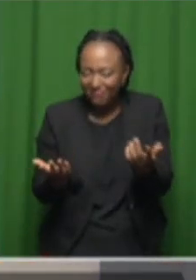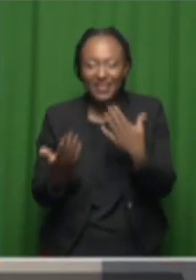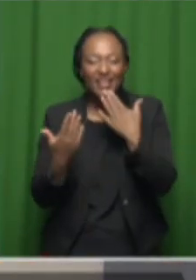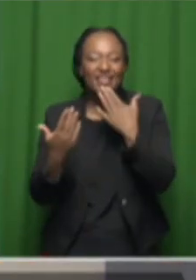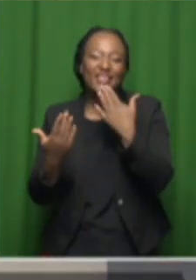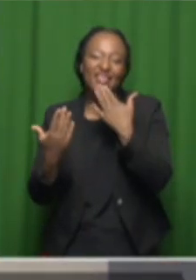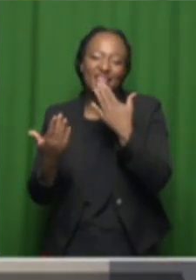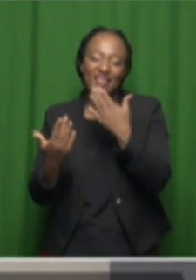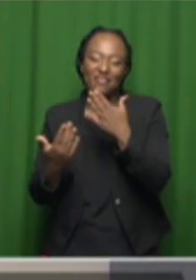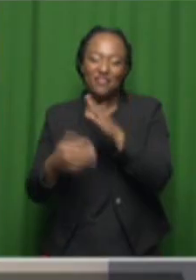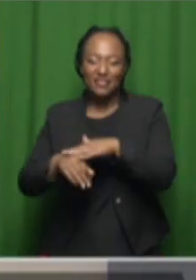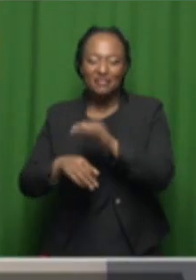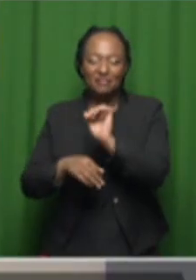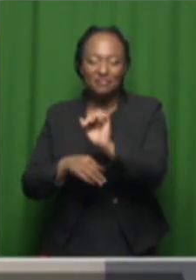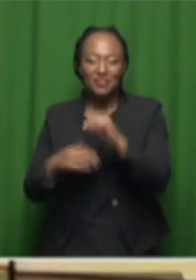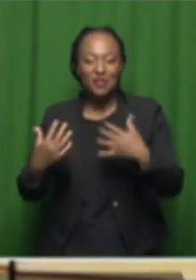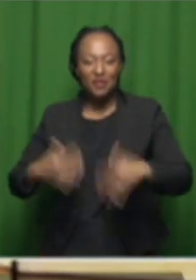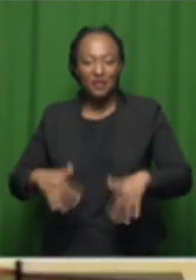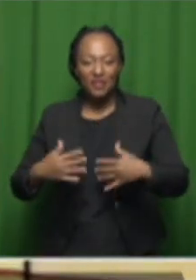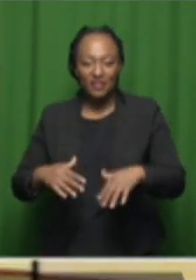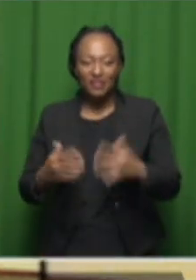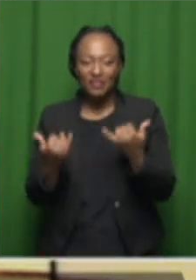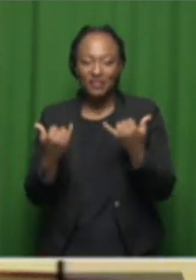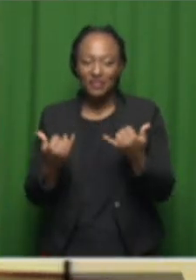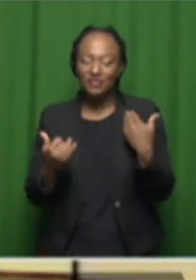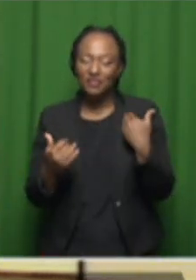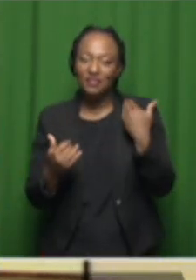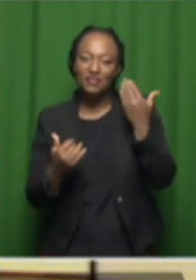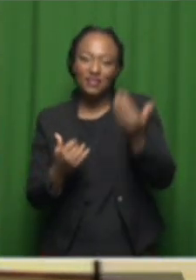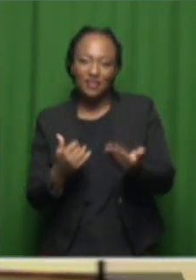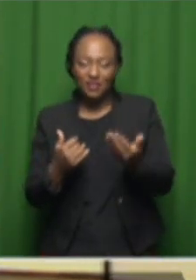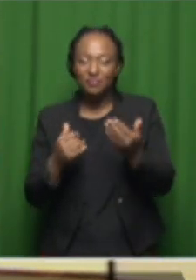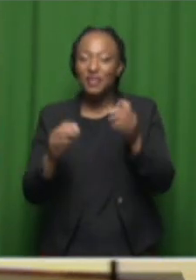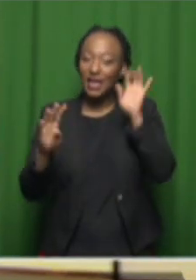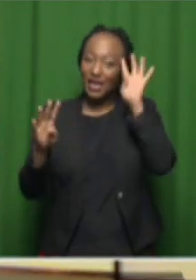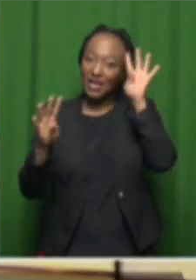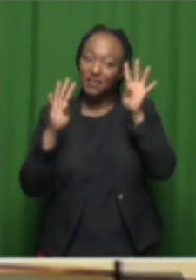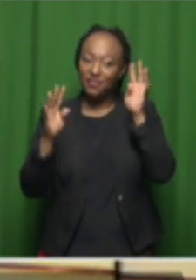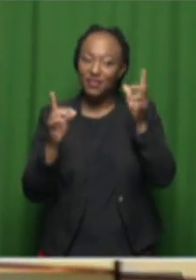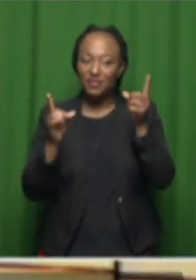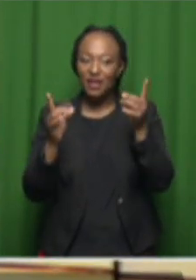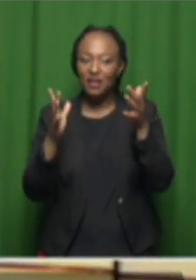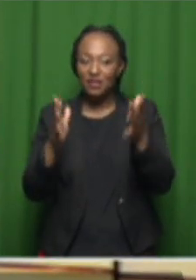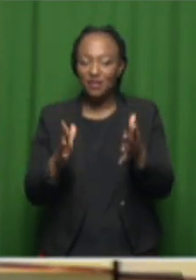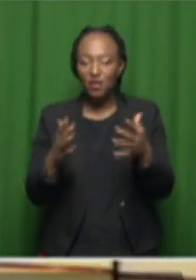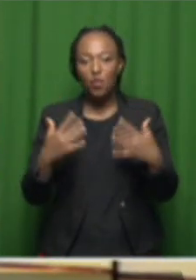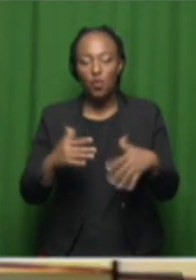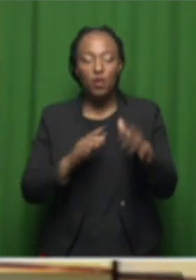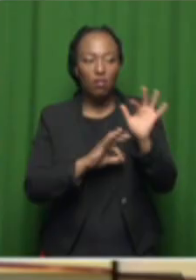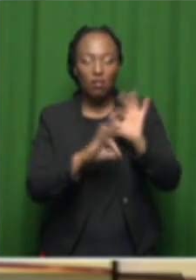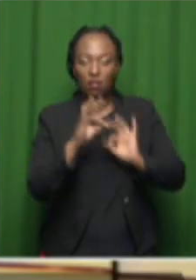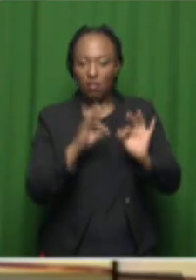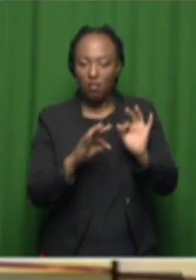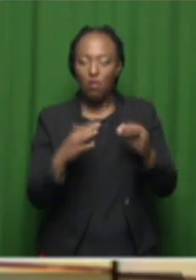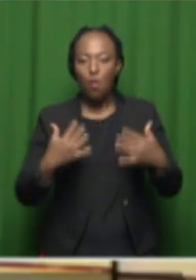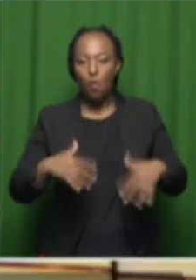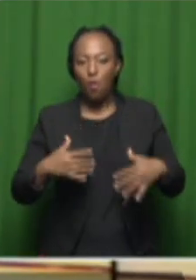Thank at this you hour. so We're going to much. leave the I'll go back to conversation bed. there. Creative Director Garreth van Niekerk, of course, this morning talking to us about the